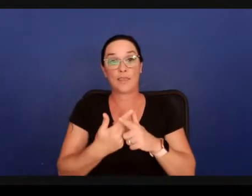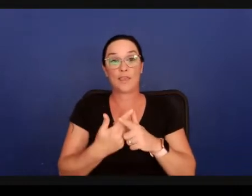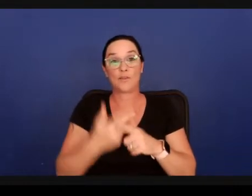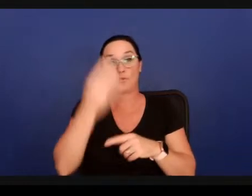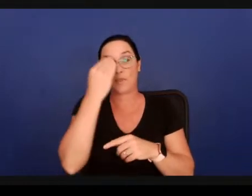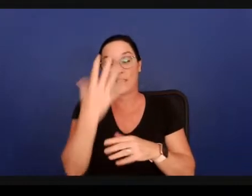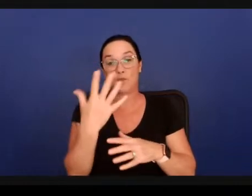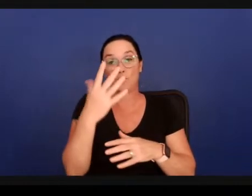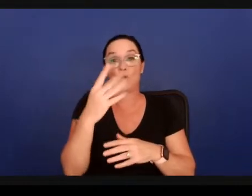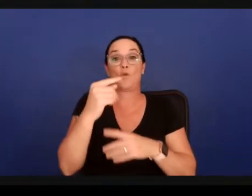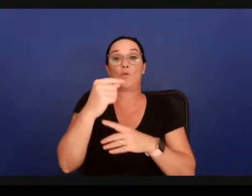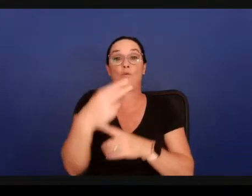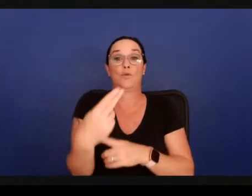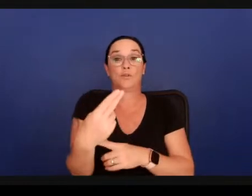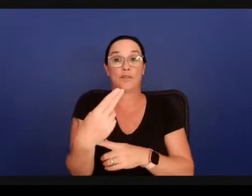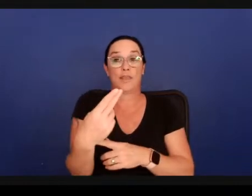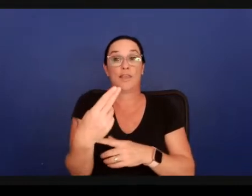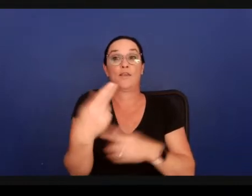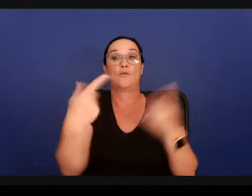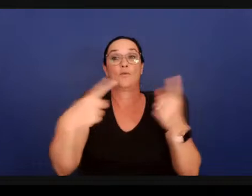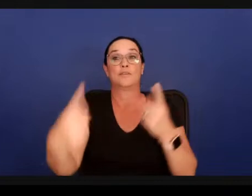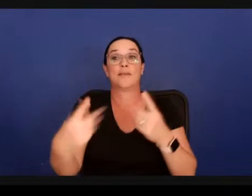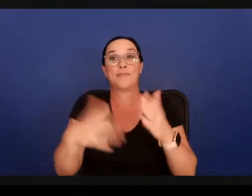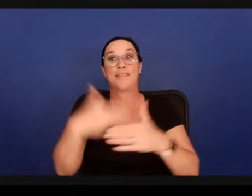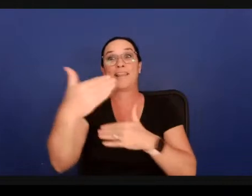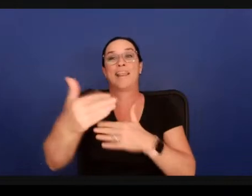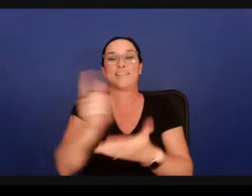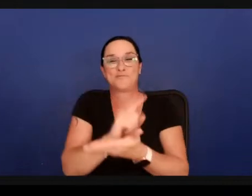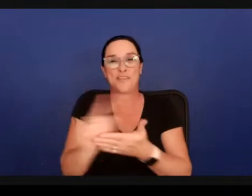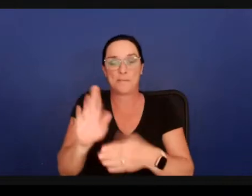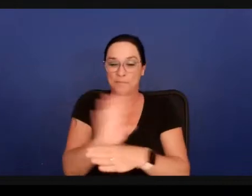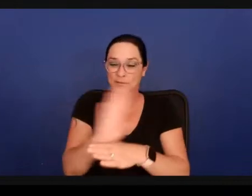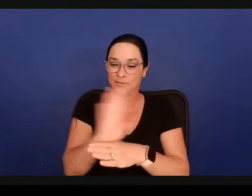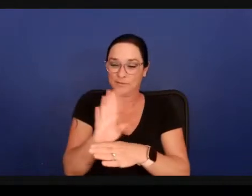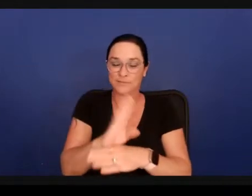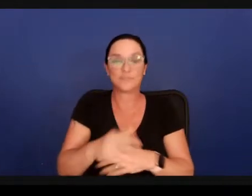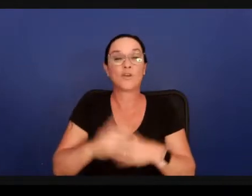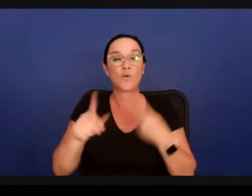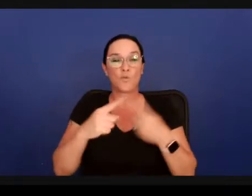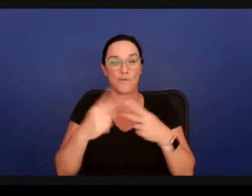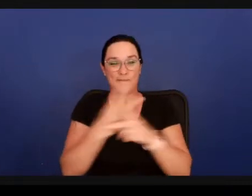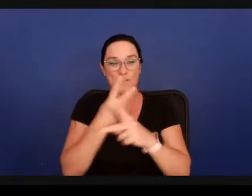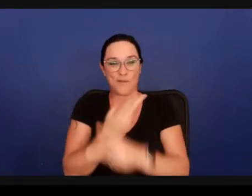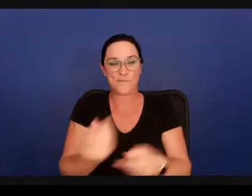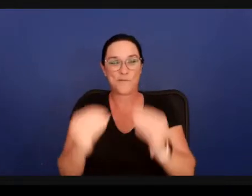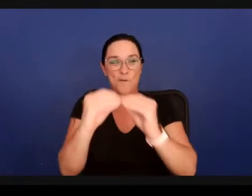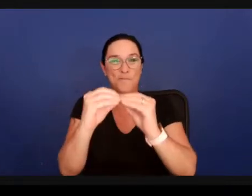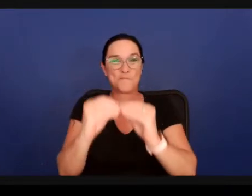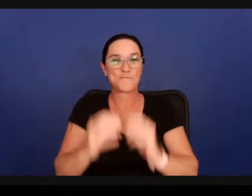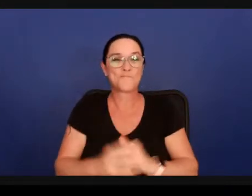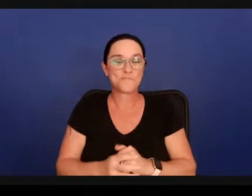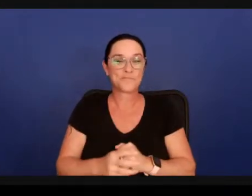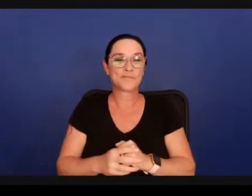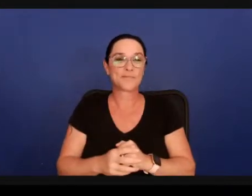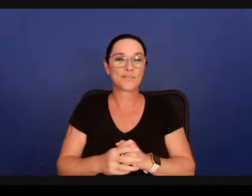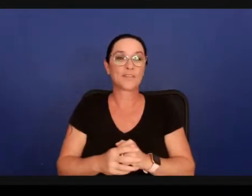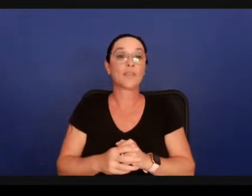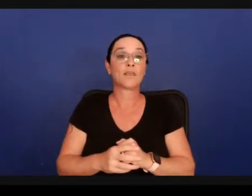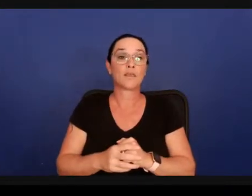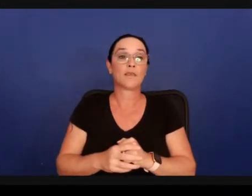about the following crazy week at that point. Right, when we figure it out a little bit more on how it's exact. It's